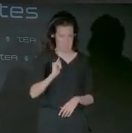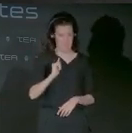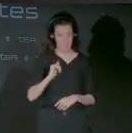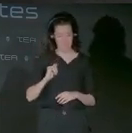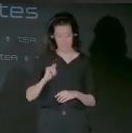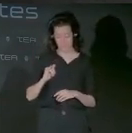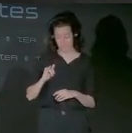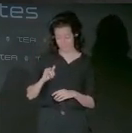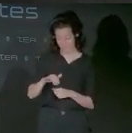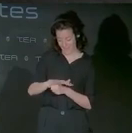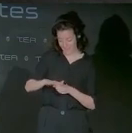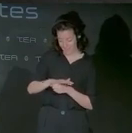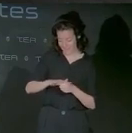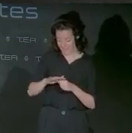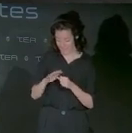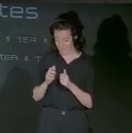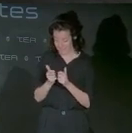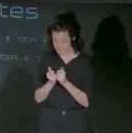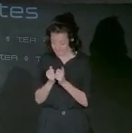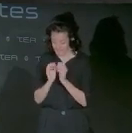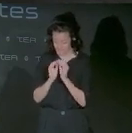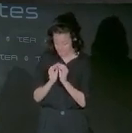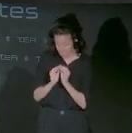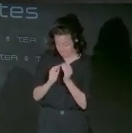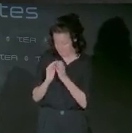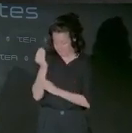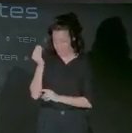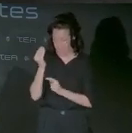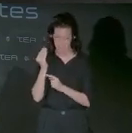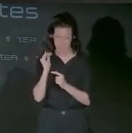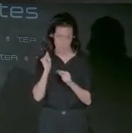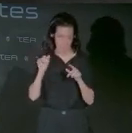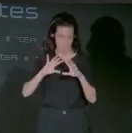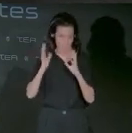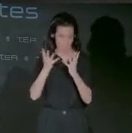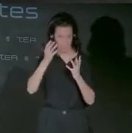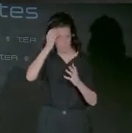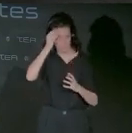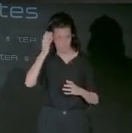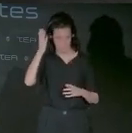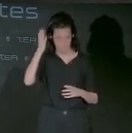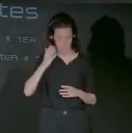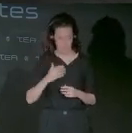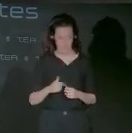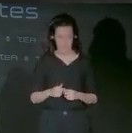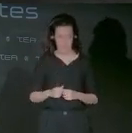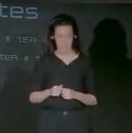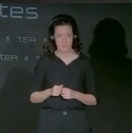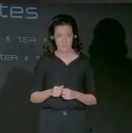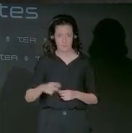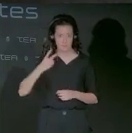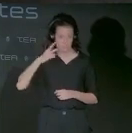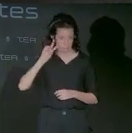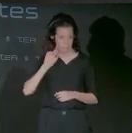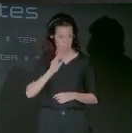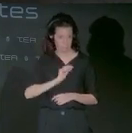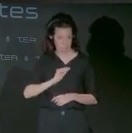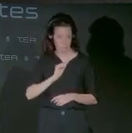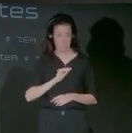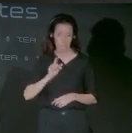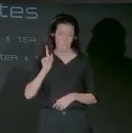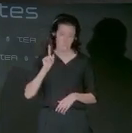I think at the moment there's quite a good experience in the video game sector, also for other sectors. How do you